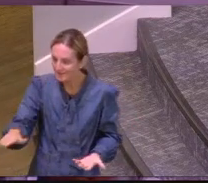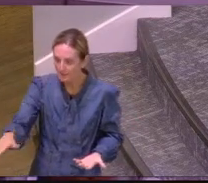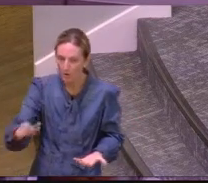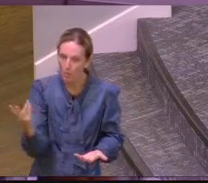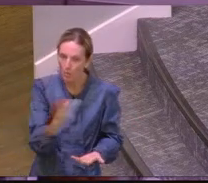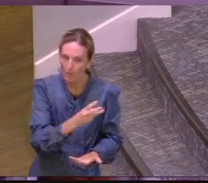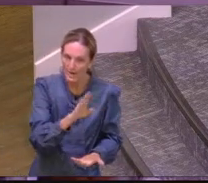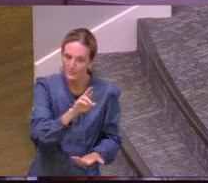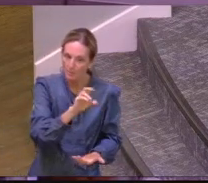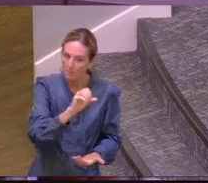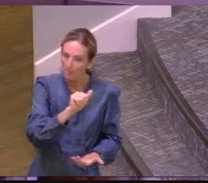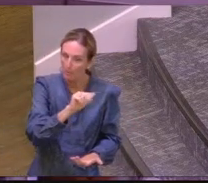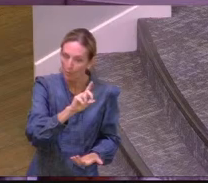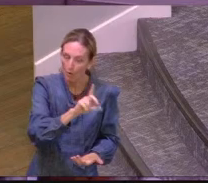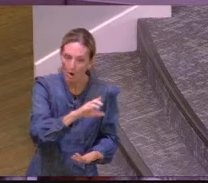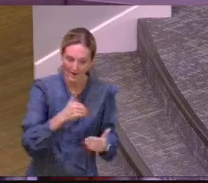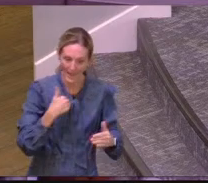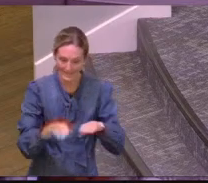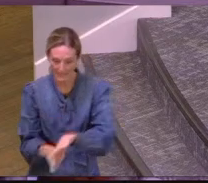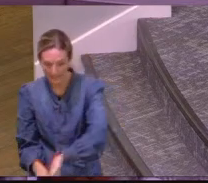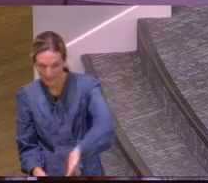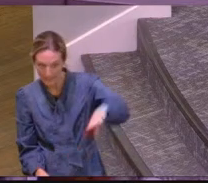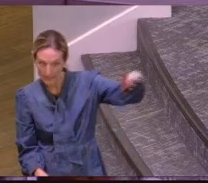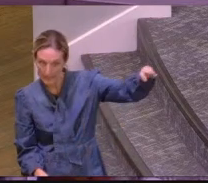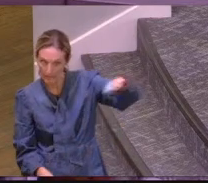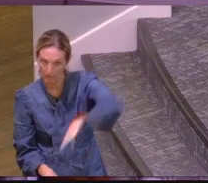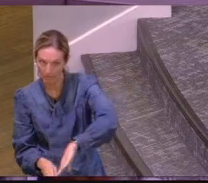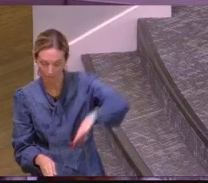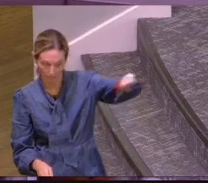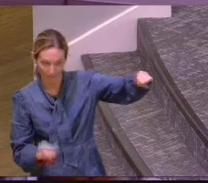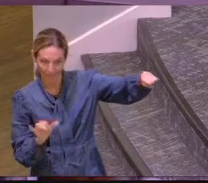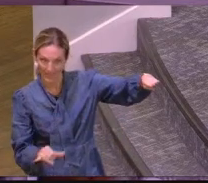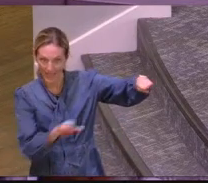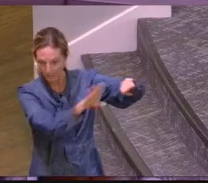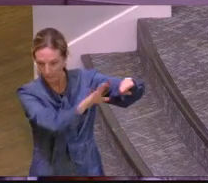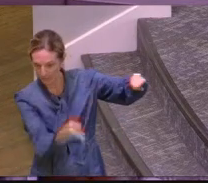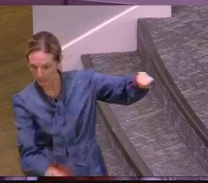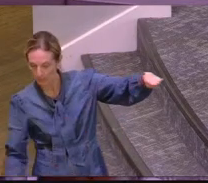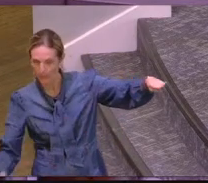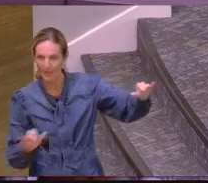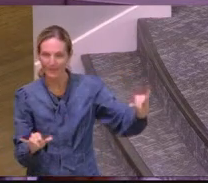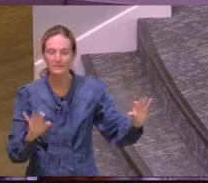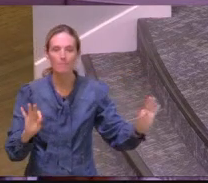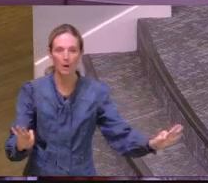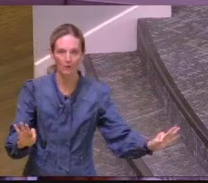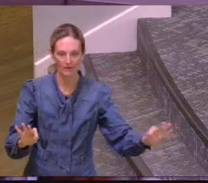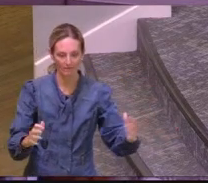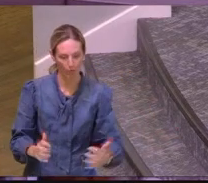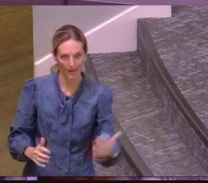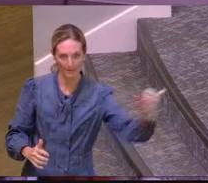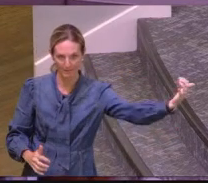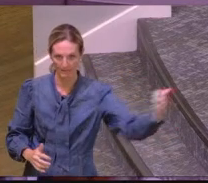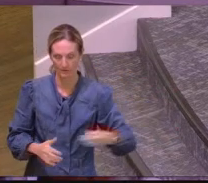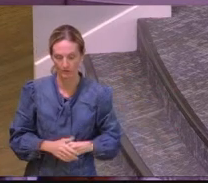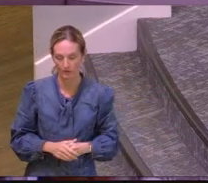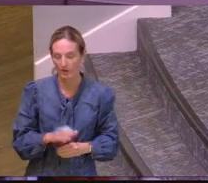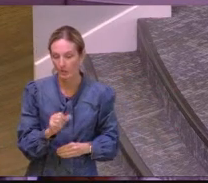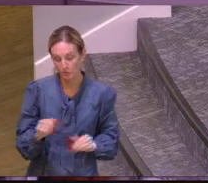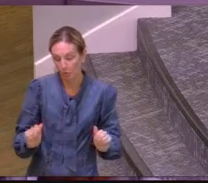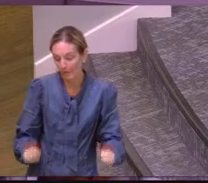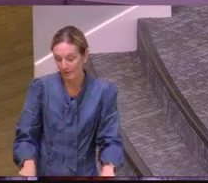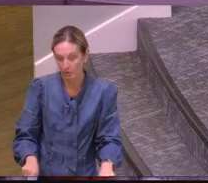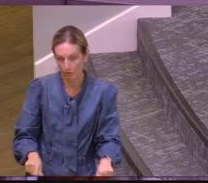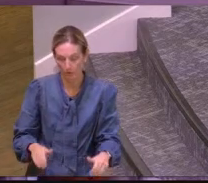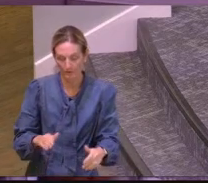amphitheater. So I see it as a space that community can use and should use, because again, as the center of